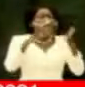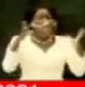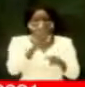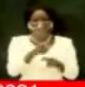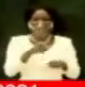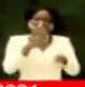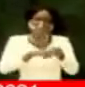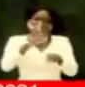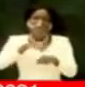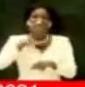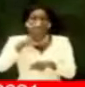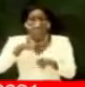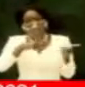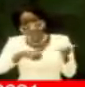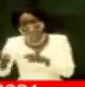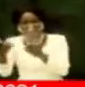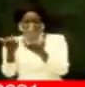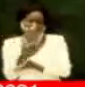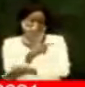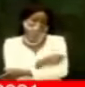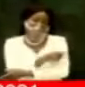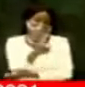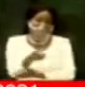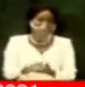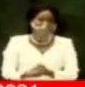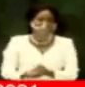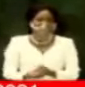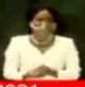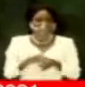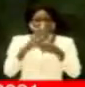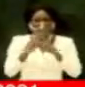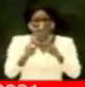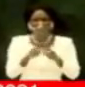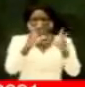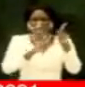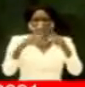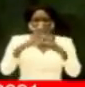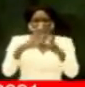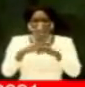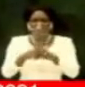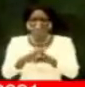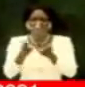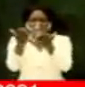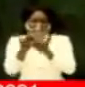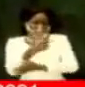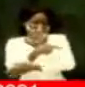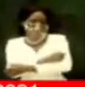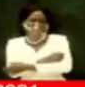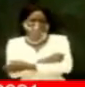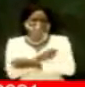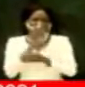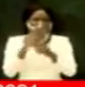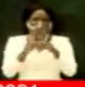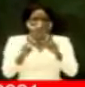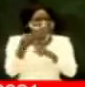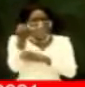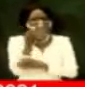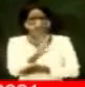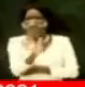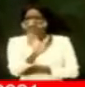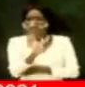are going to get it. A number of people, a good percentage, they have received the vaccines, but they did not get any side